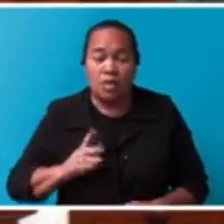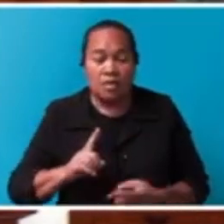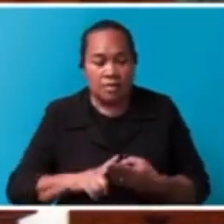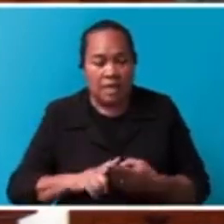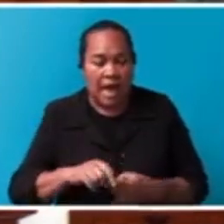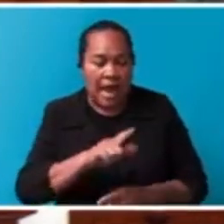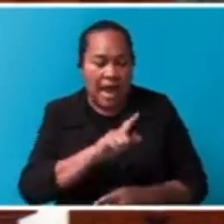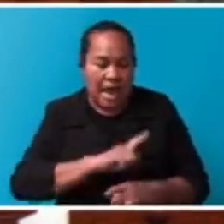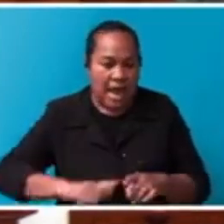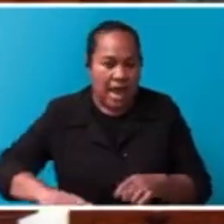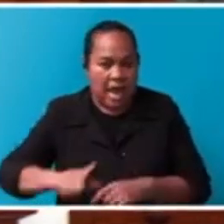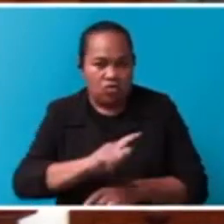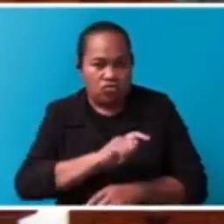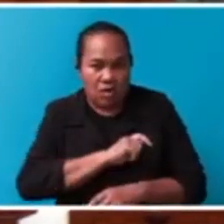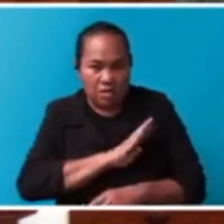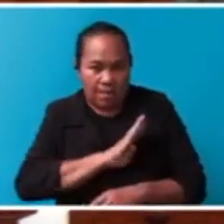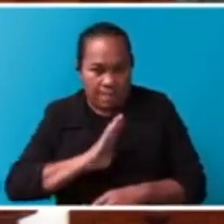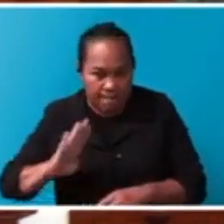Trust Board,